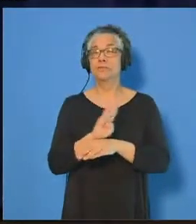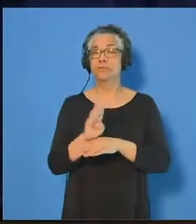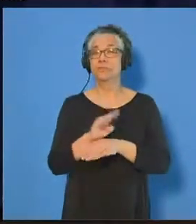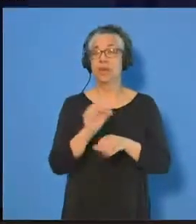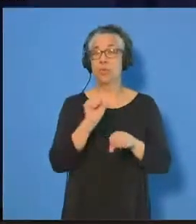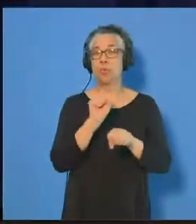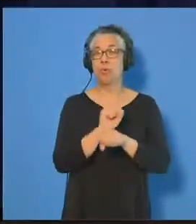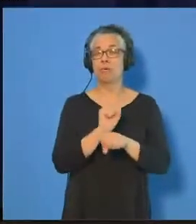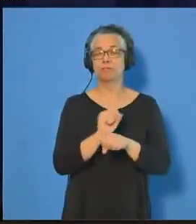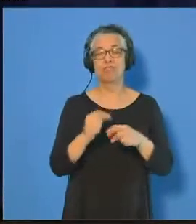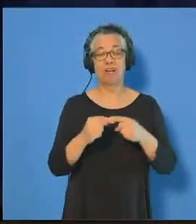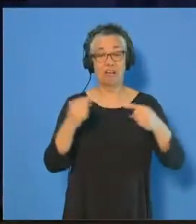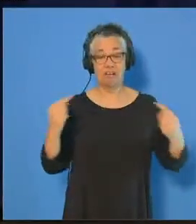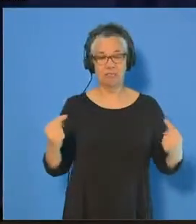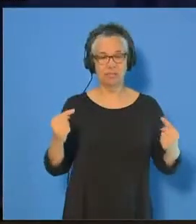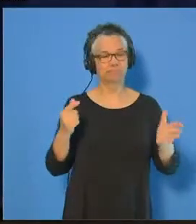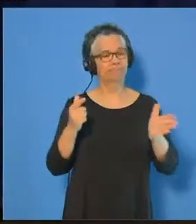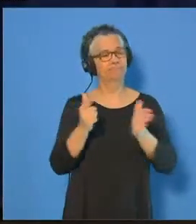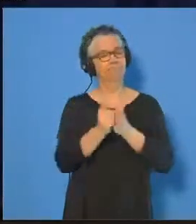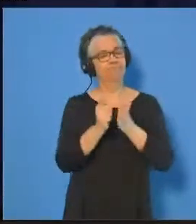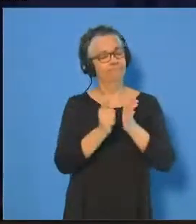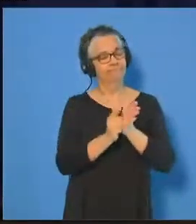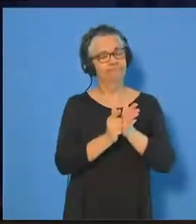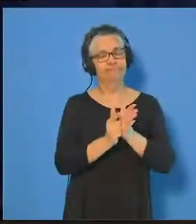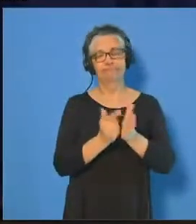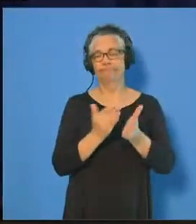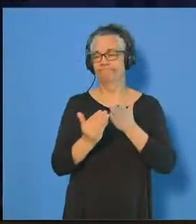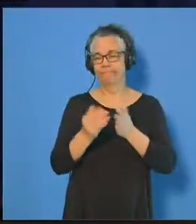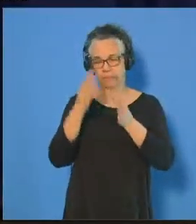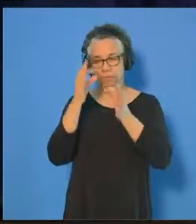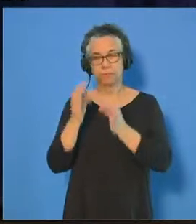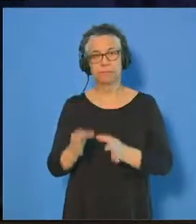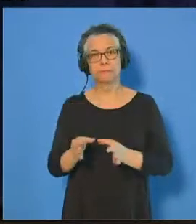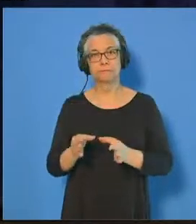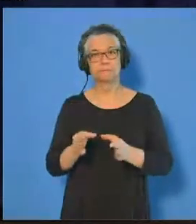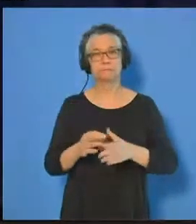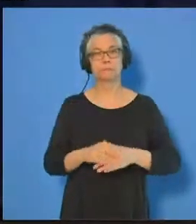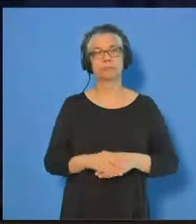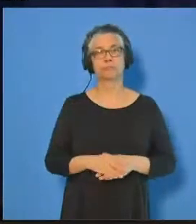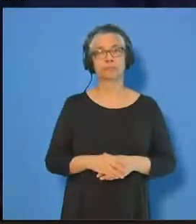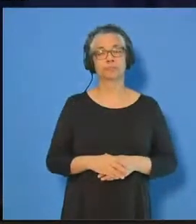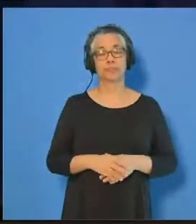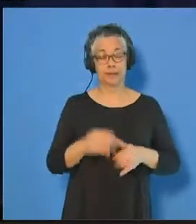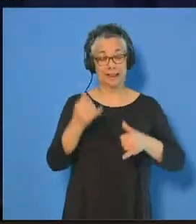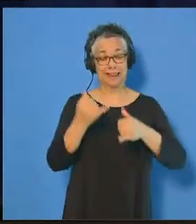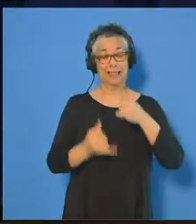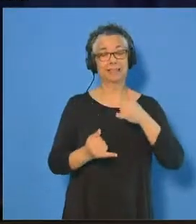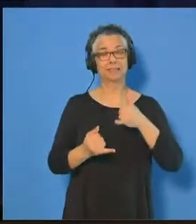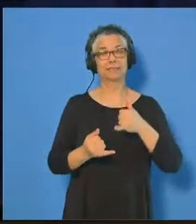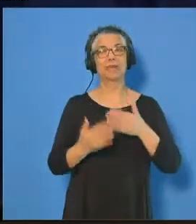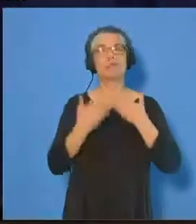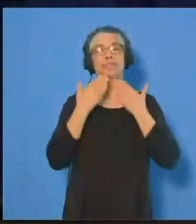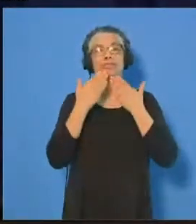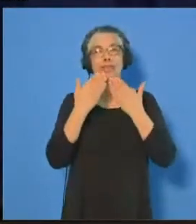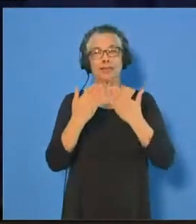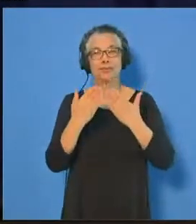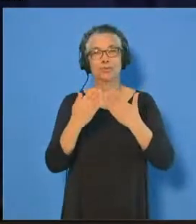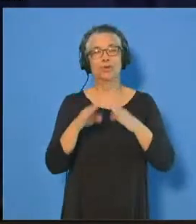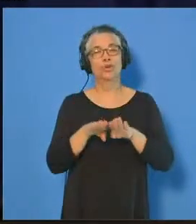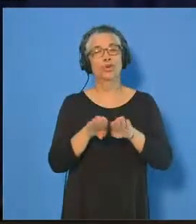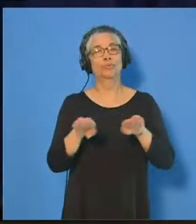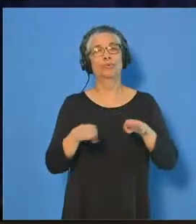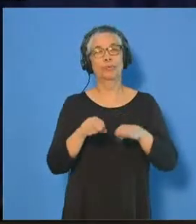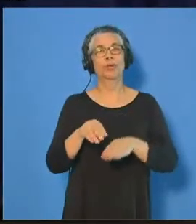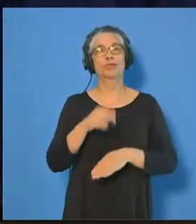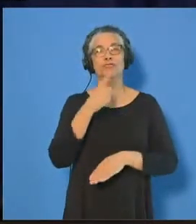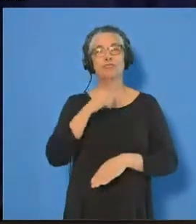powers shelter-in-place regulations is liable to prosecution. Lastly, I wish to extend my thanks to the Bermuda Red Cross,